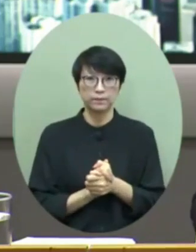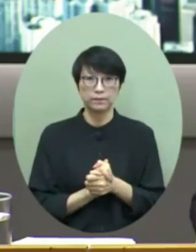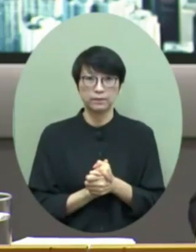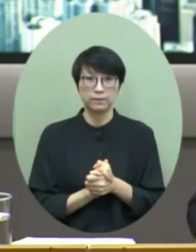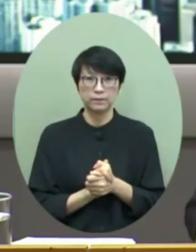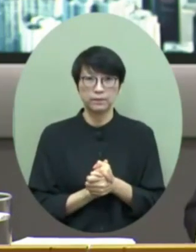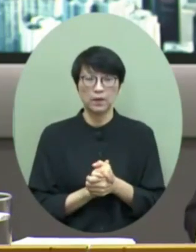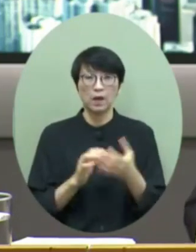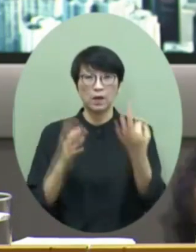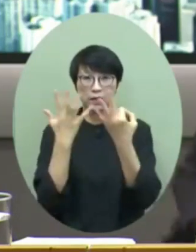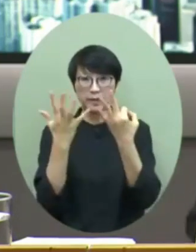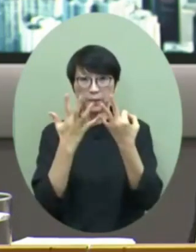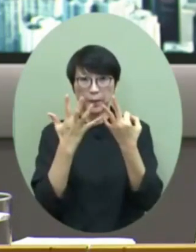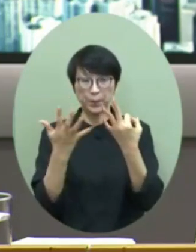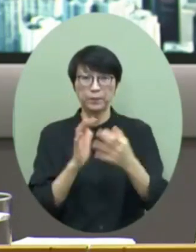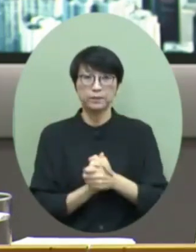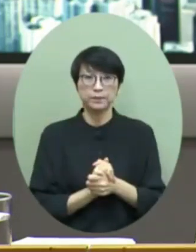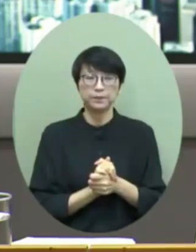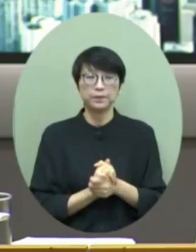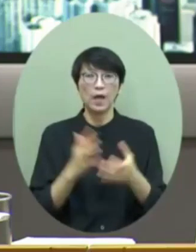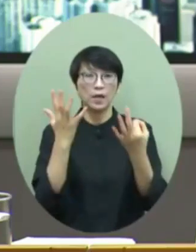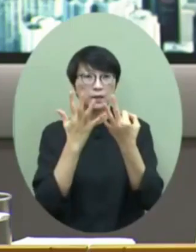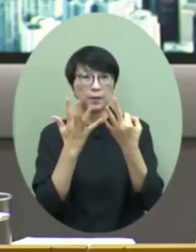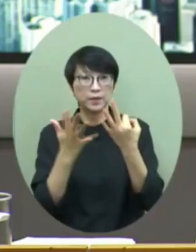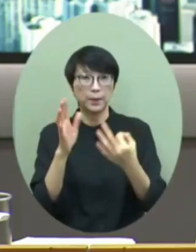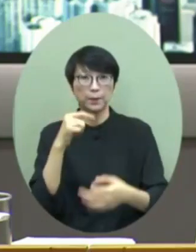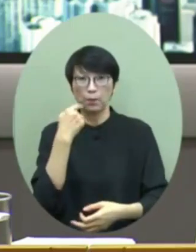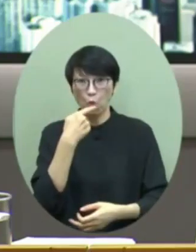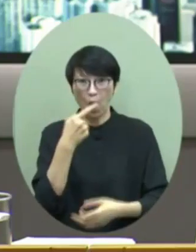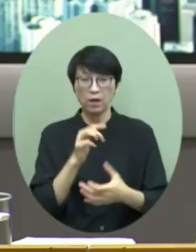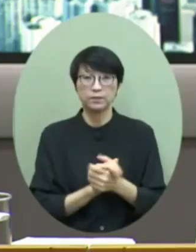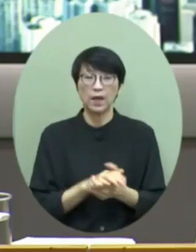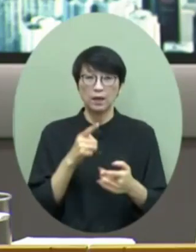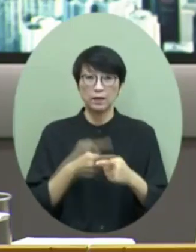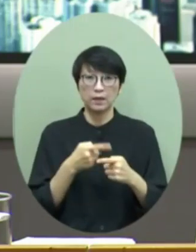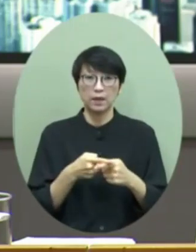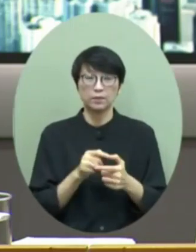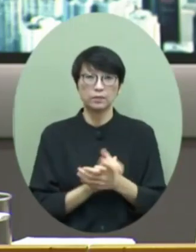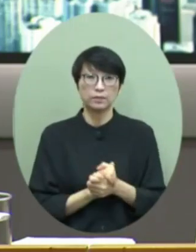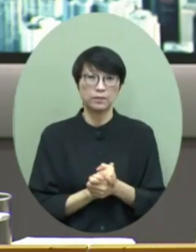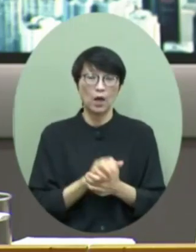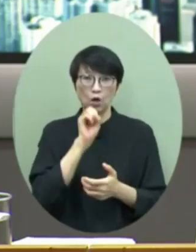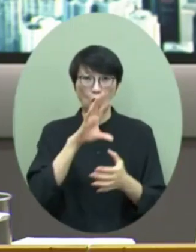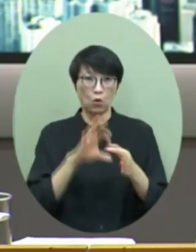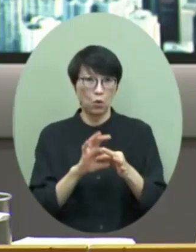relates to Article 35. Under Article 35,